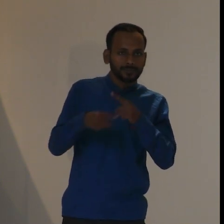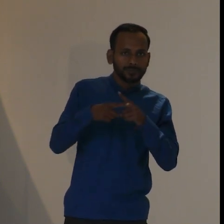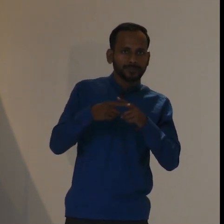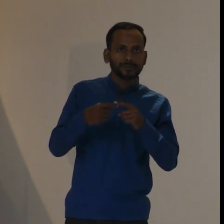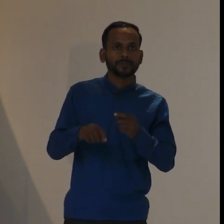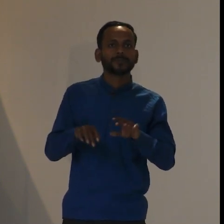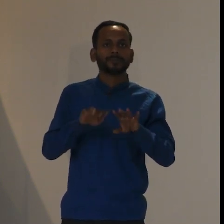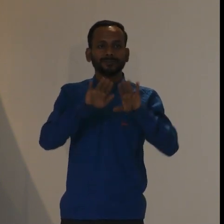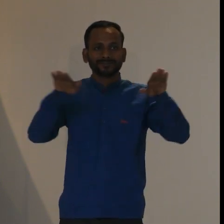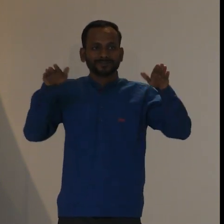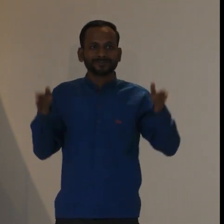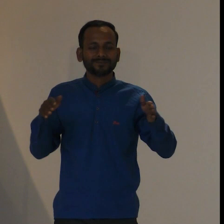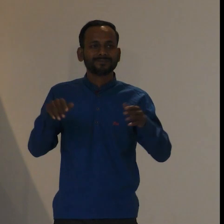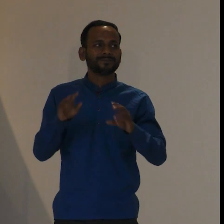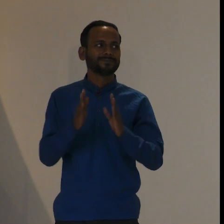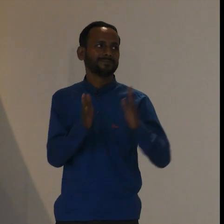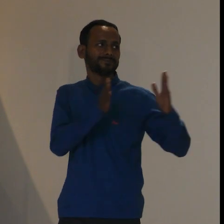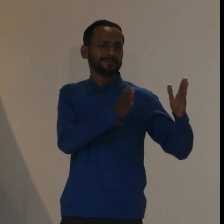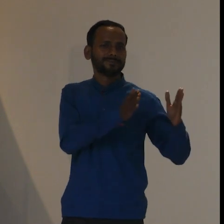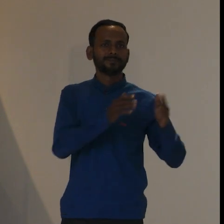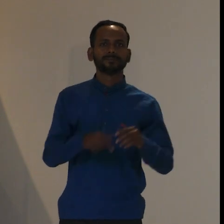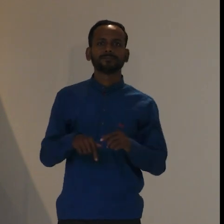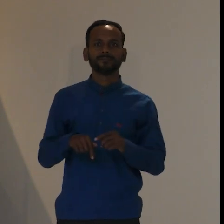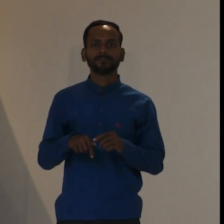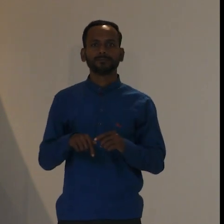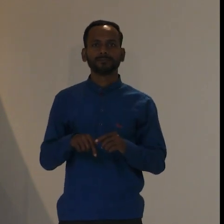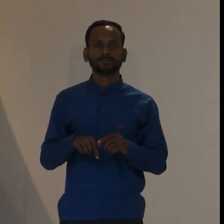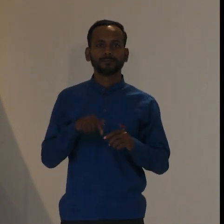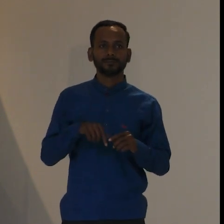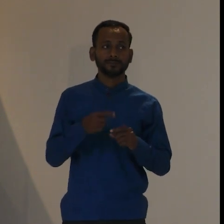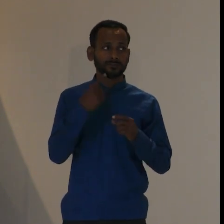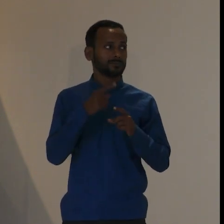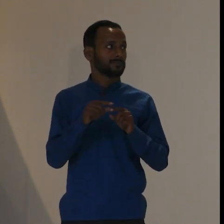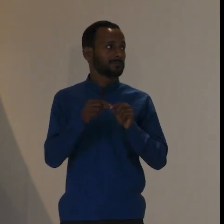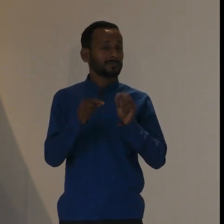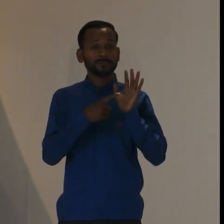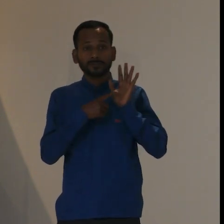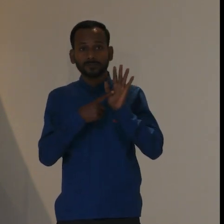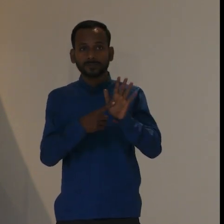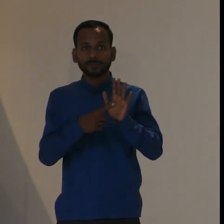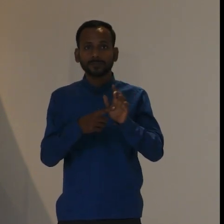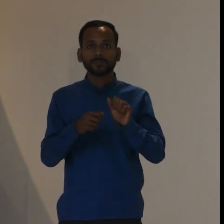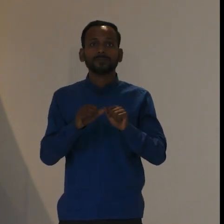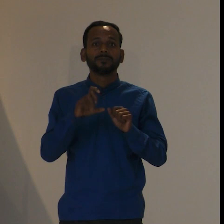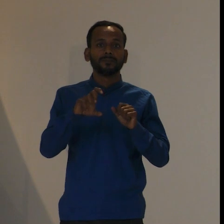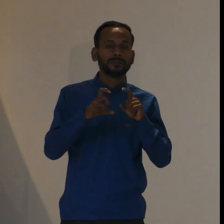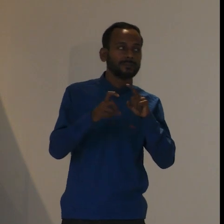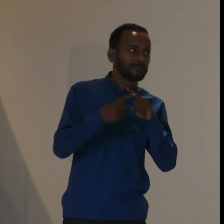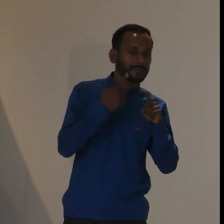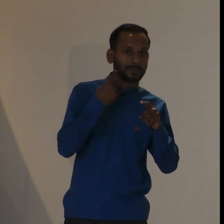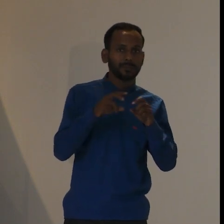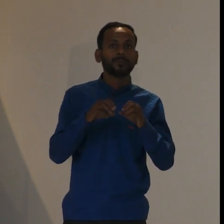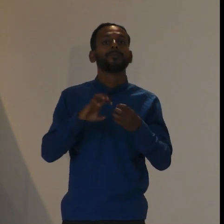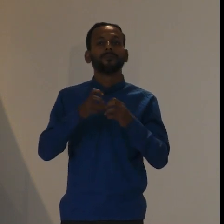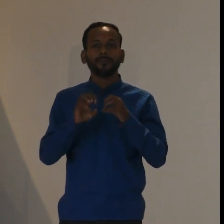up the stage for the site. As Shaleen also mentioned, these are projects that are still active and in